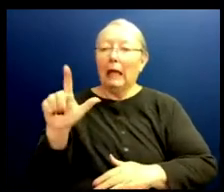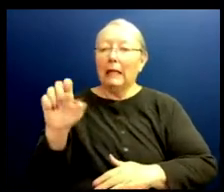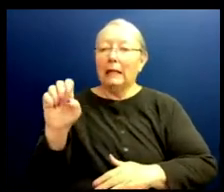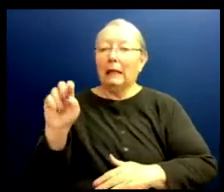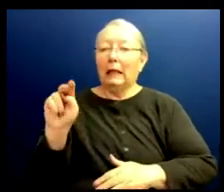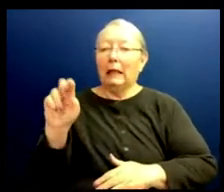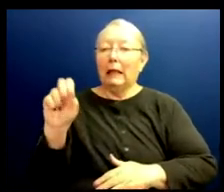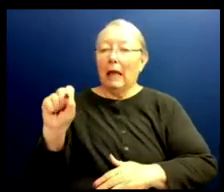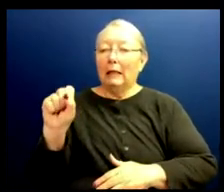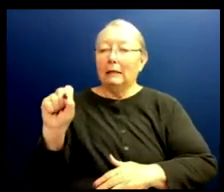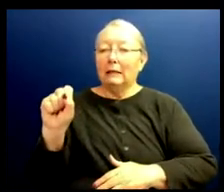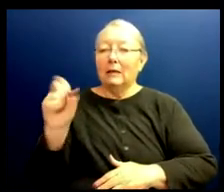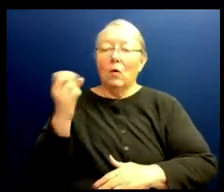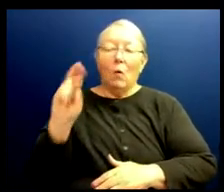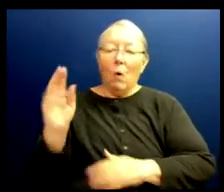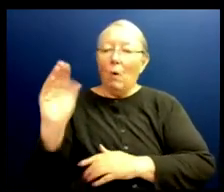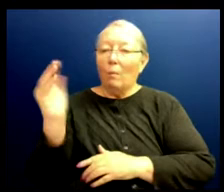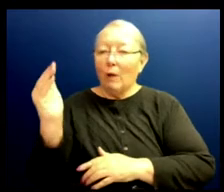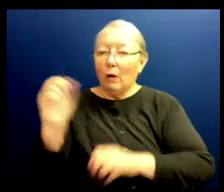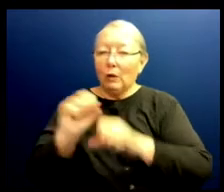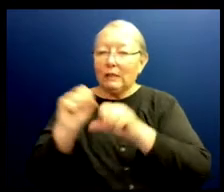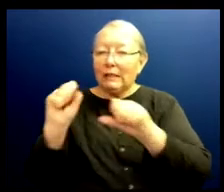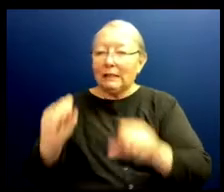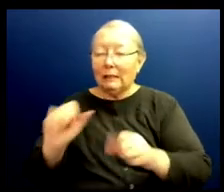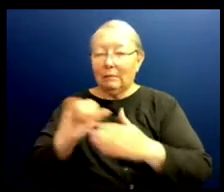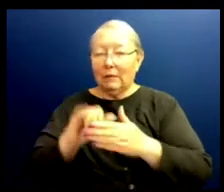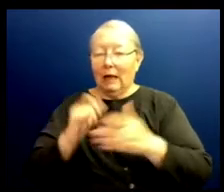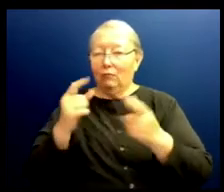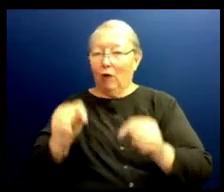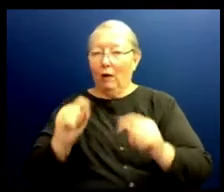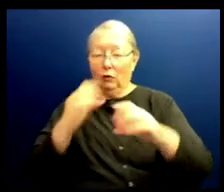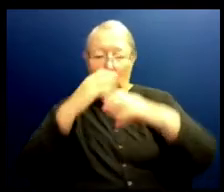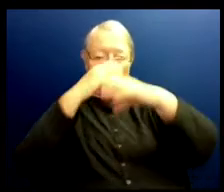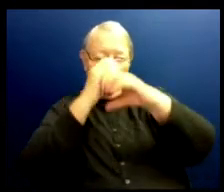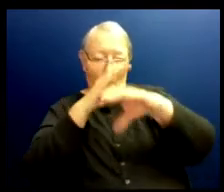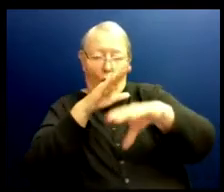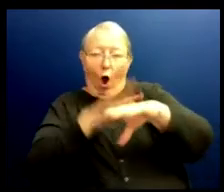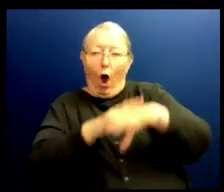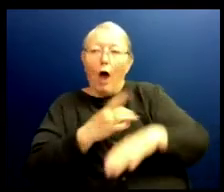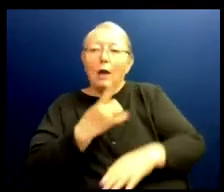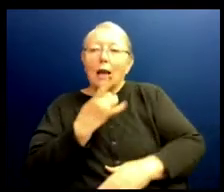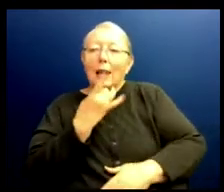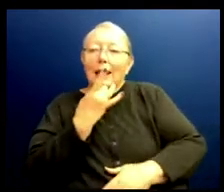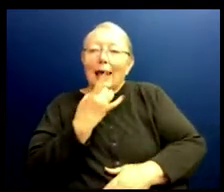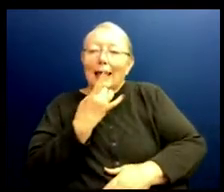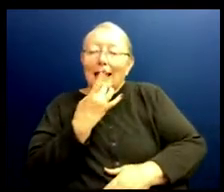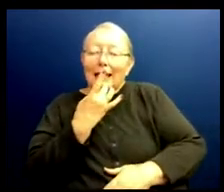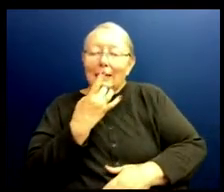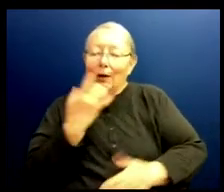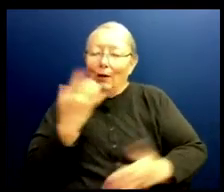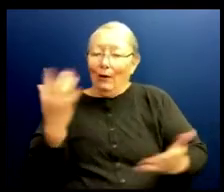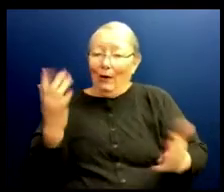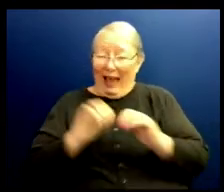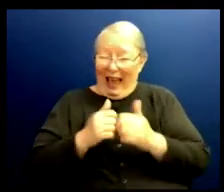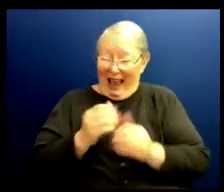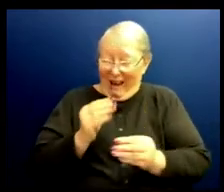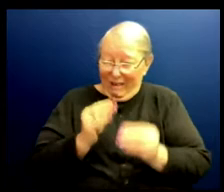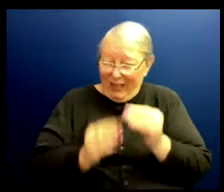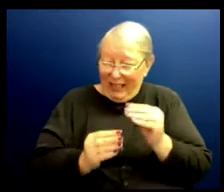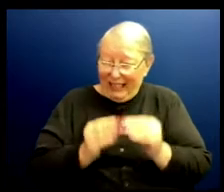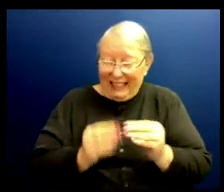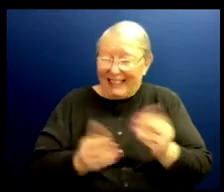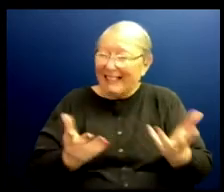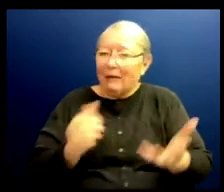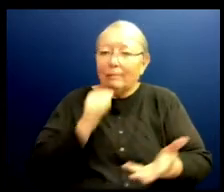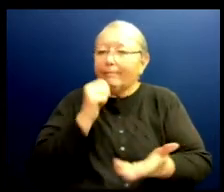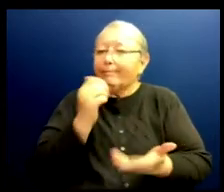light. So there was no easy fix to this because it was